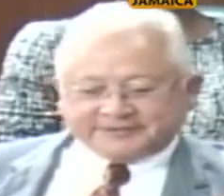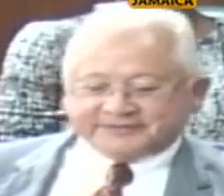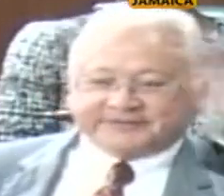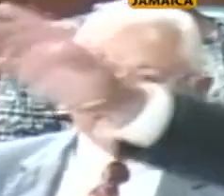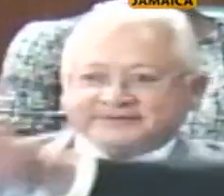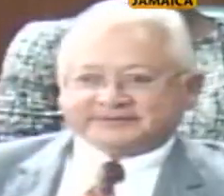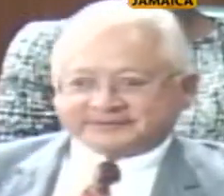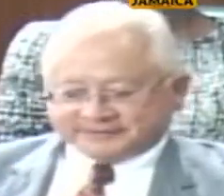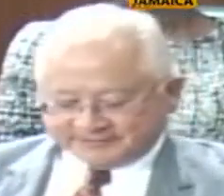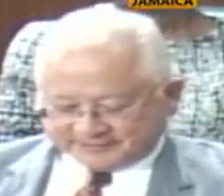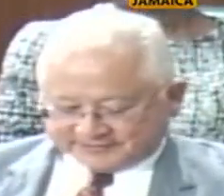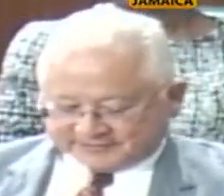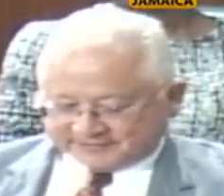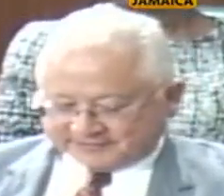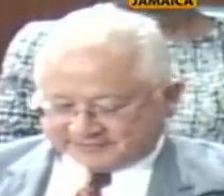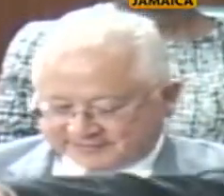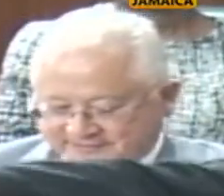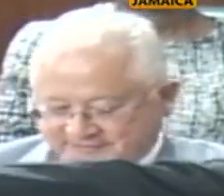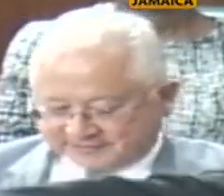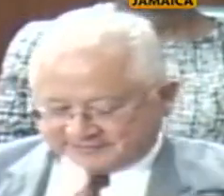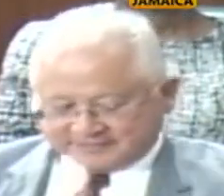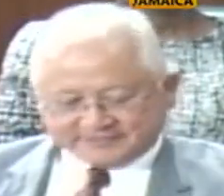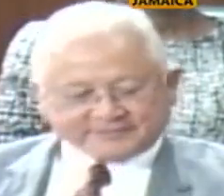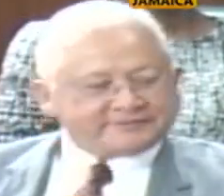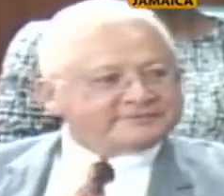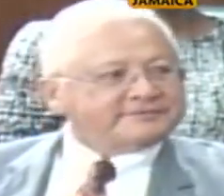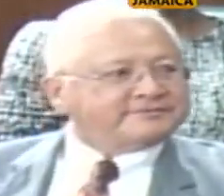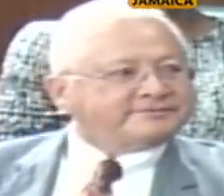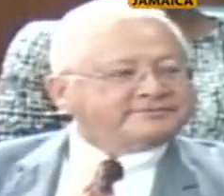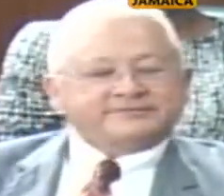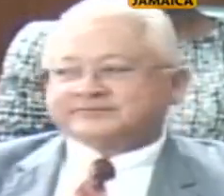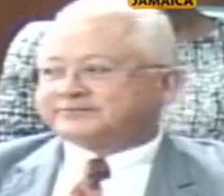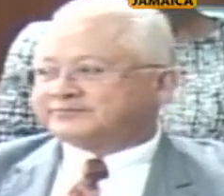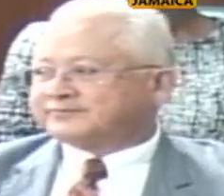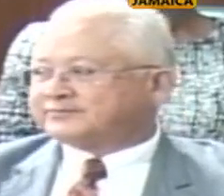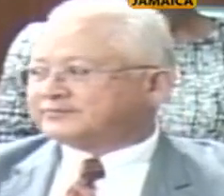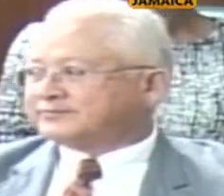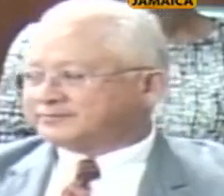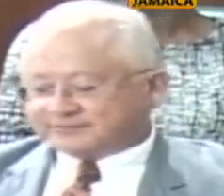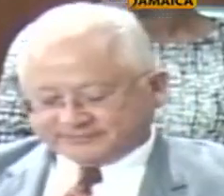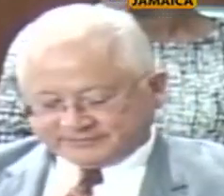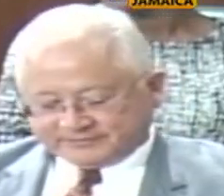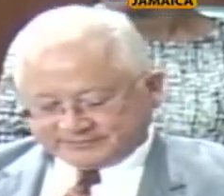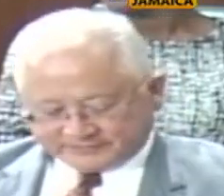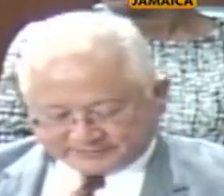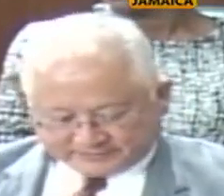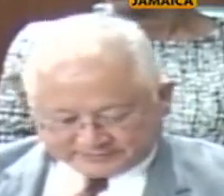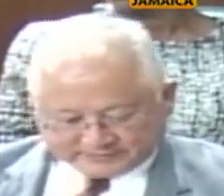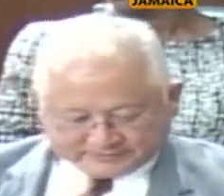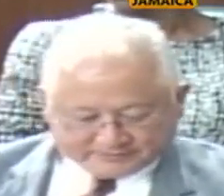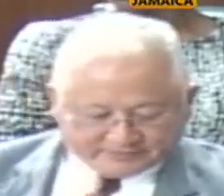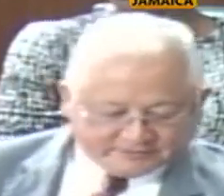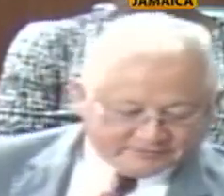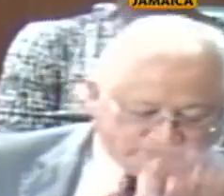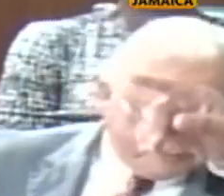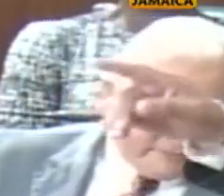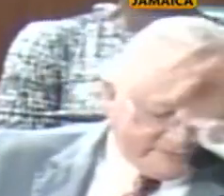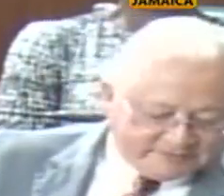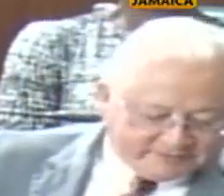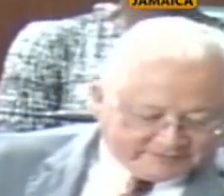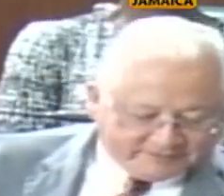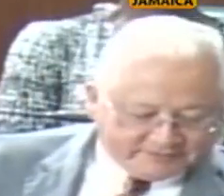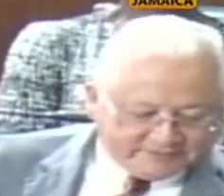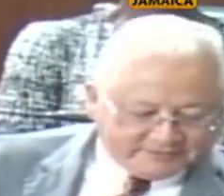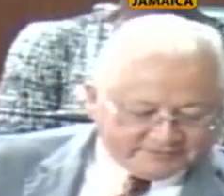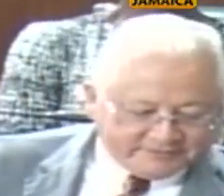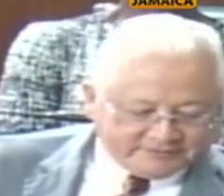say anything that will undermine the quality of governance that is being undertaken